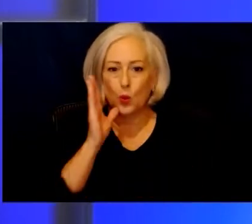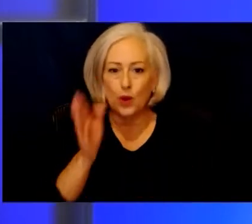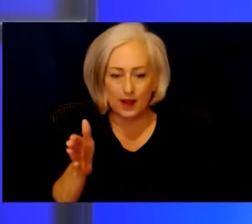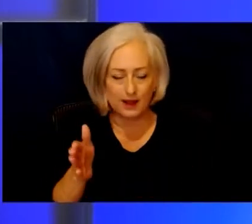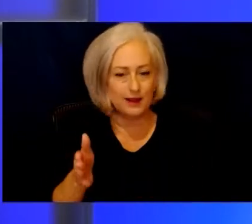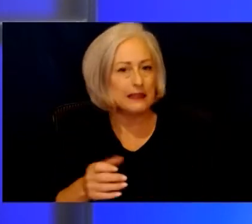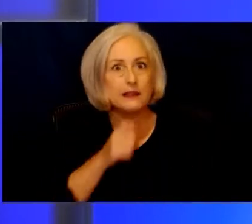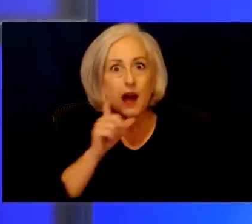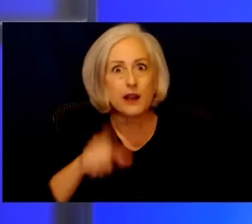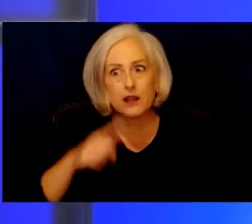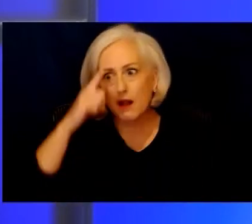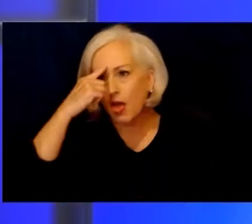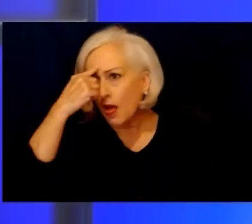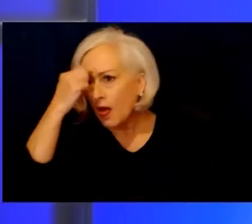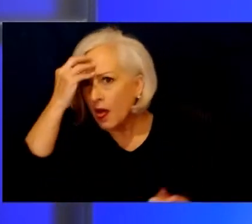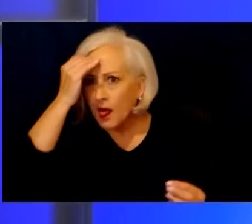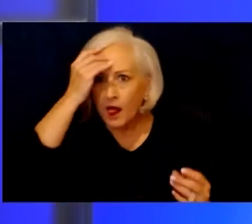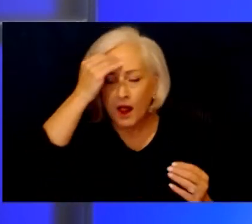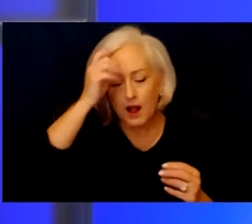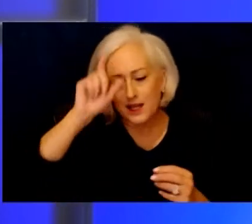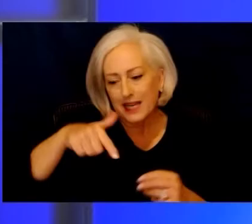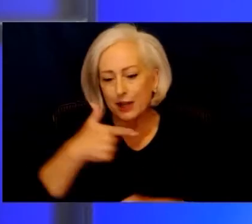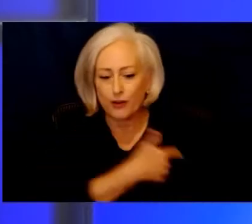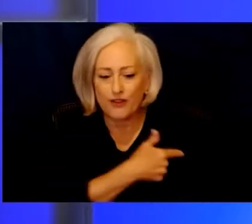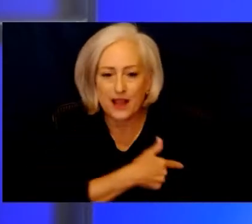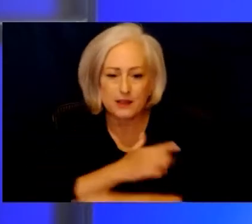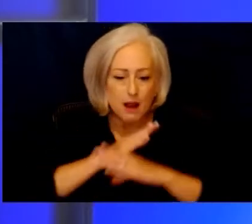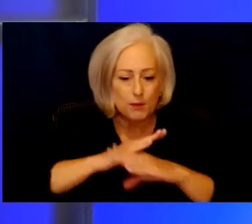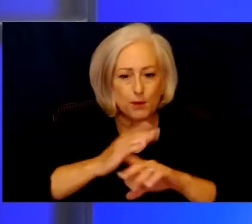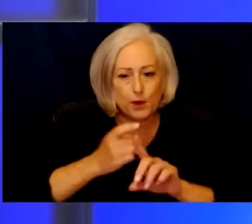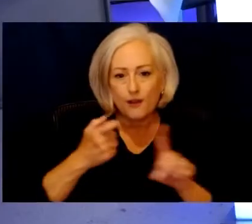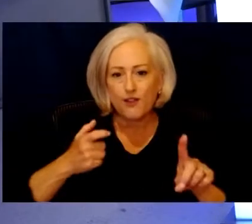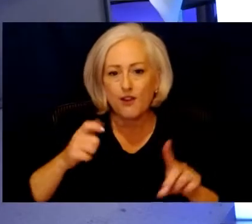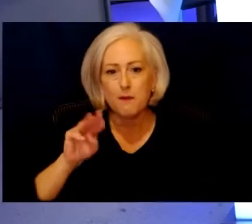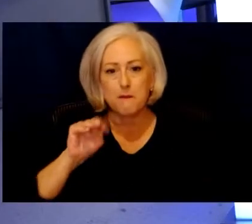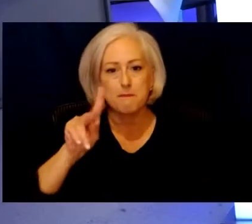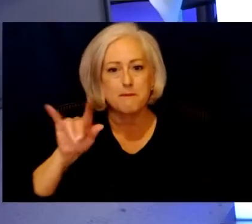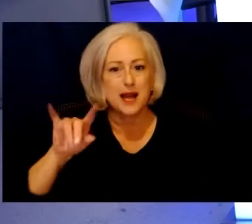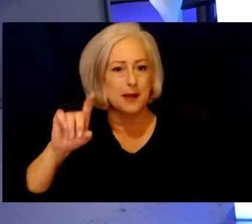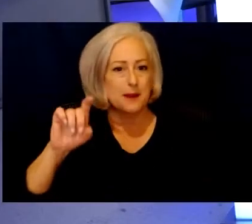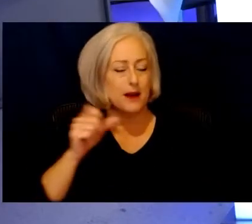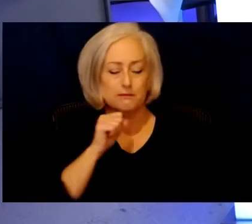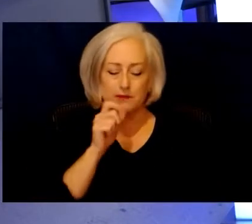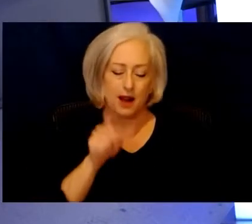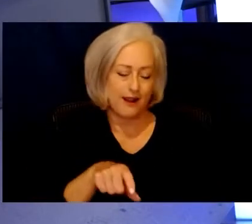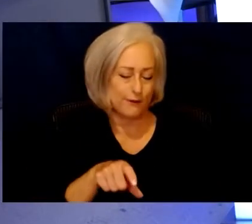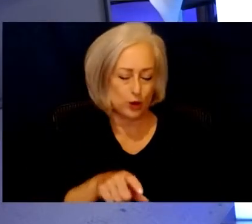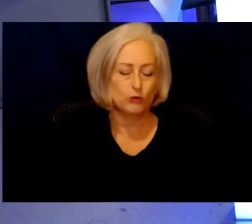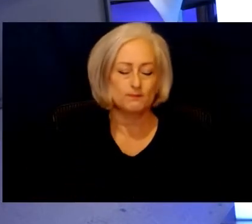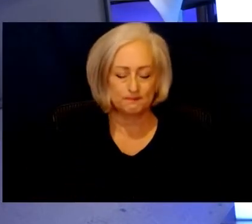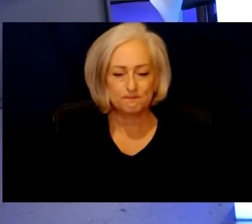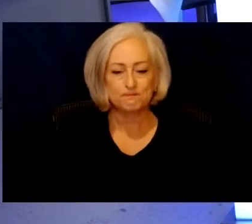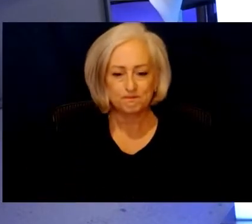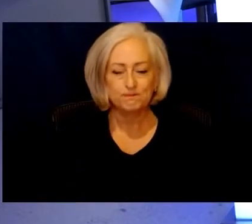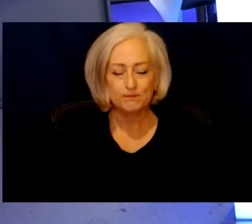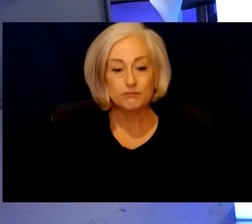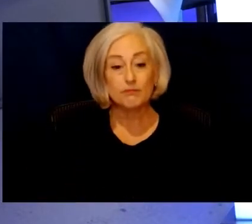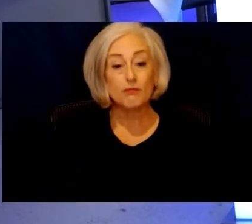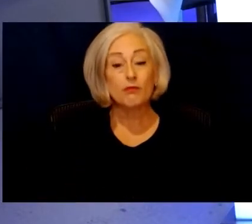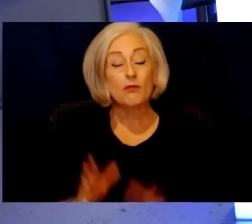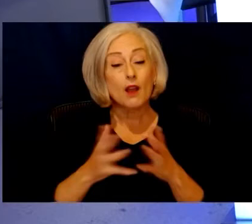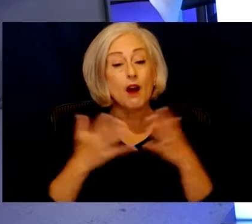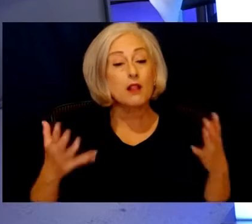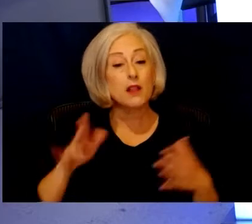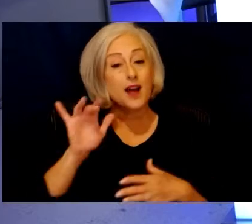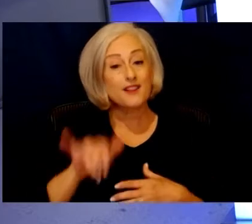kind of vaccination or to protect yourself from getting vaccinated. Yeah, and I would say, a lot of this, we did not see a lot of